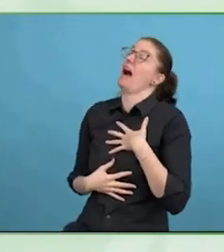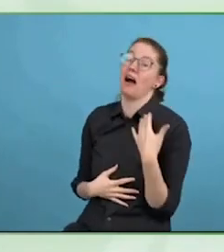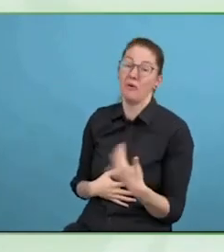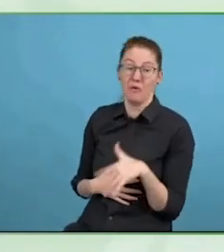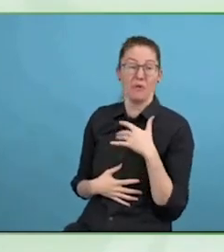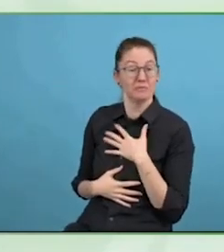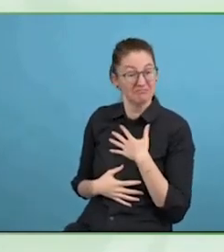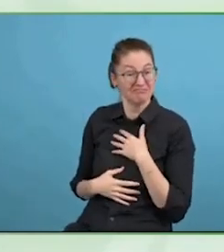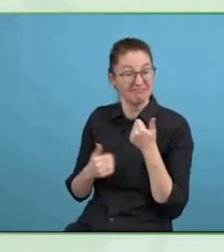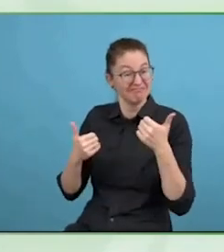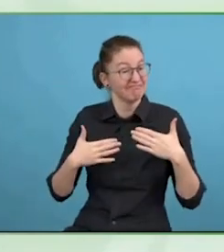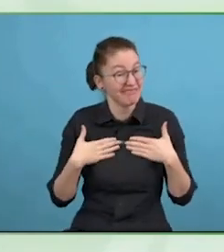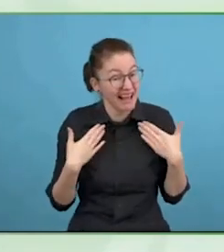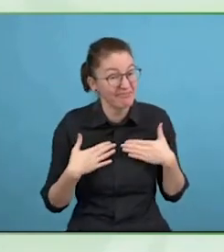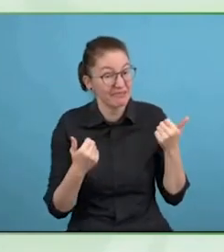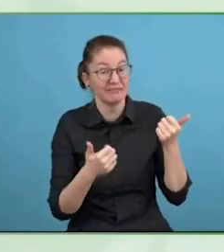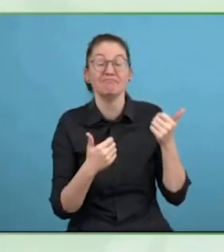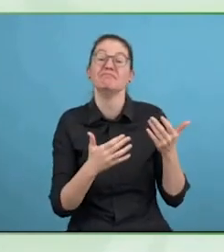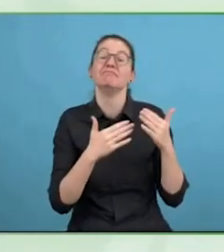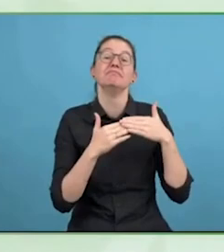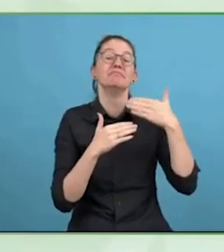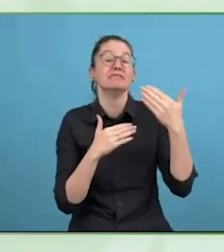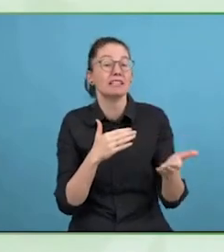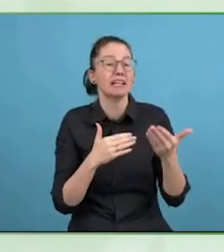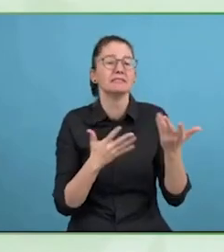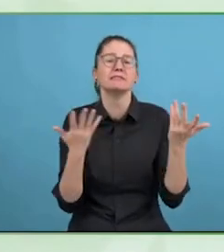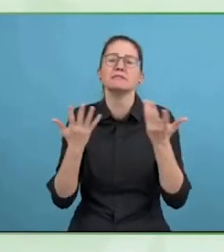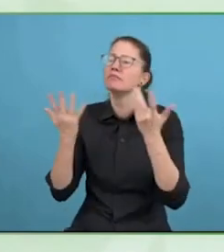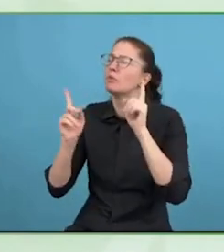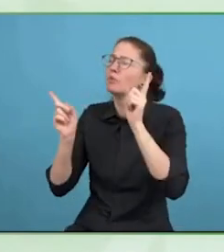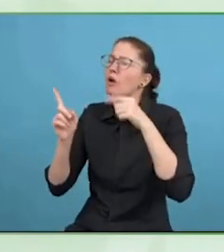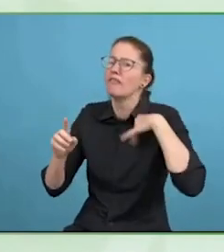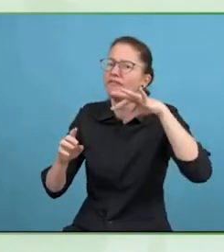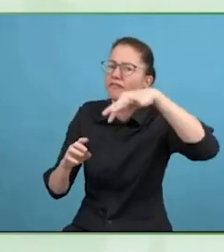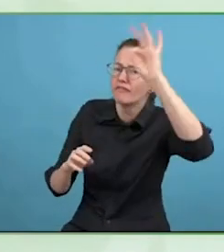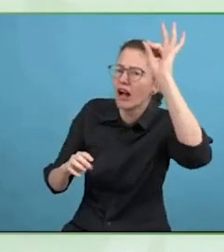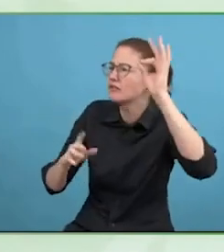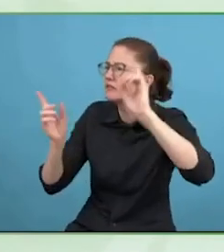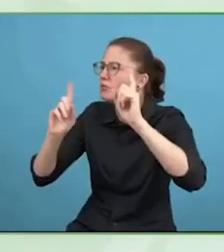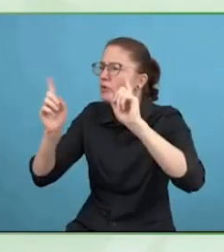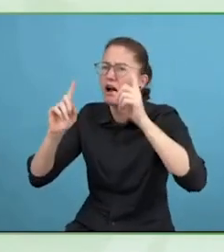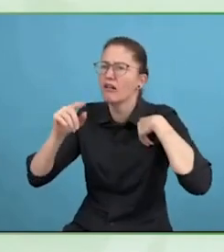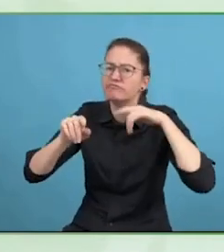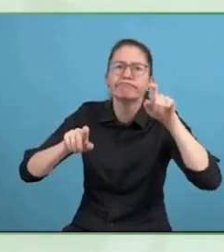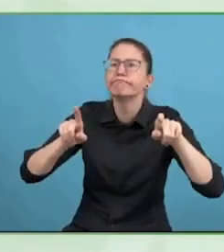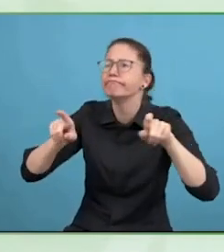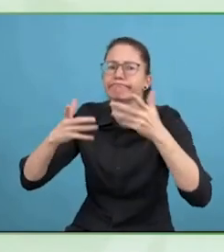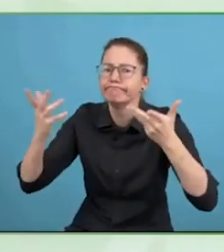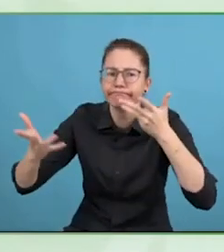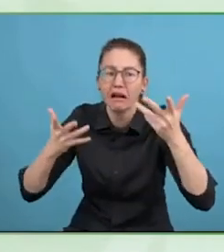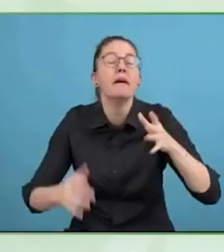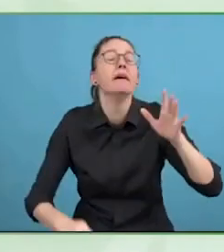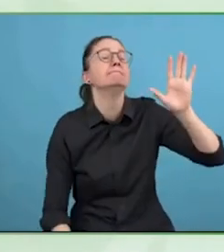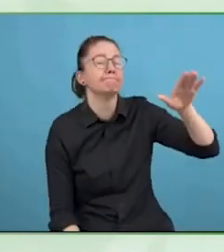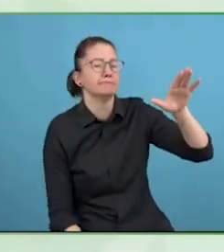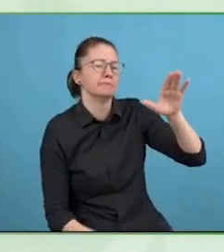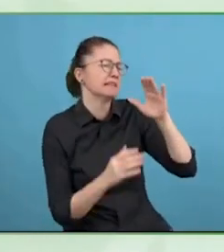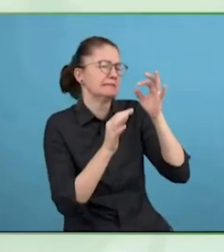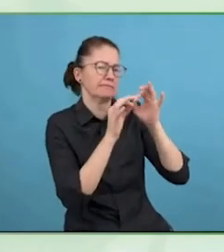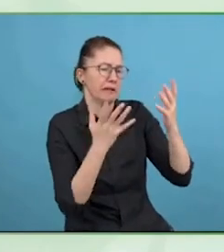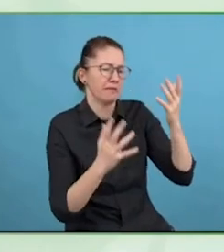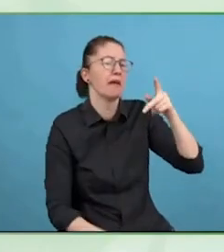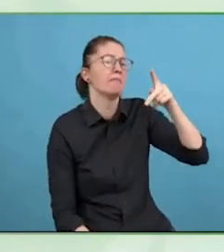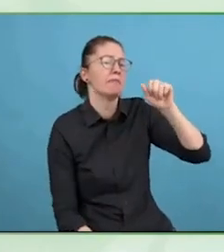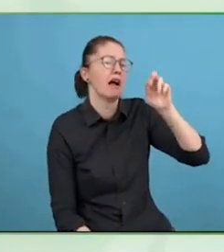participation.cbm.org. And it's really easy to use. We were very lucky to have an agency working with us